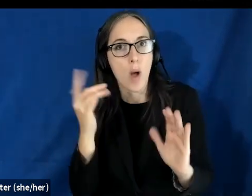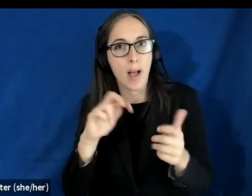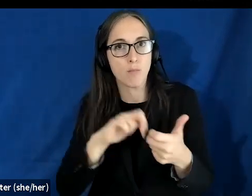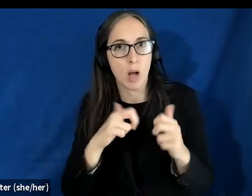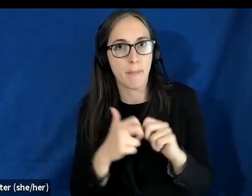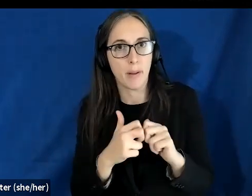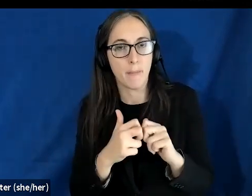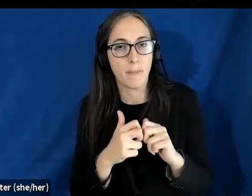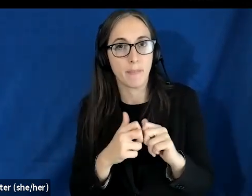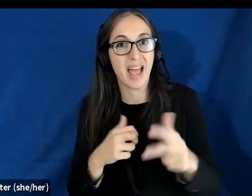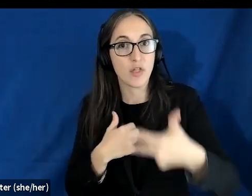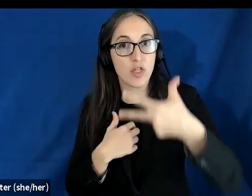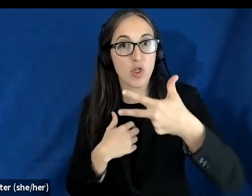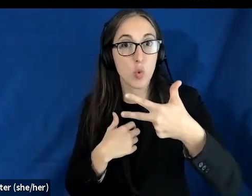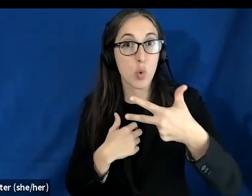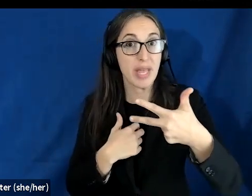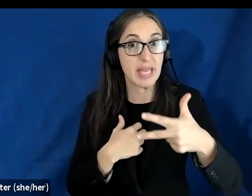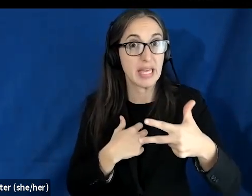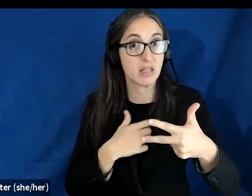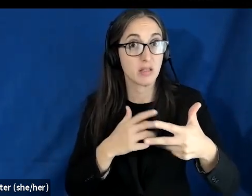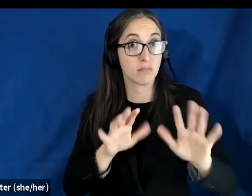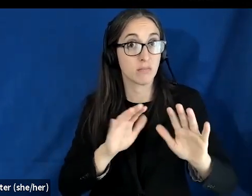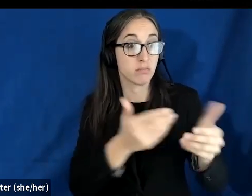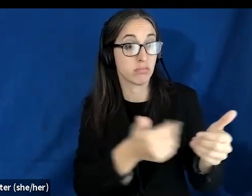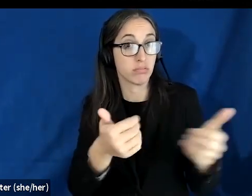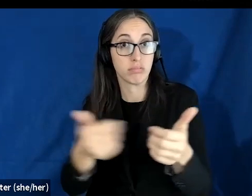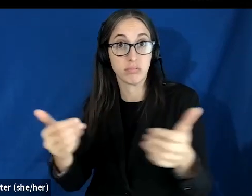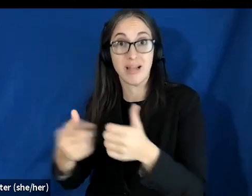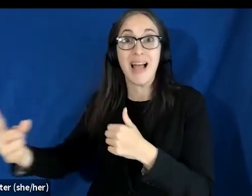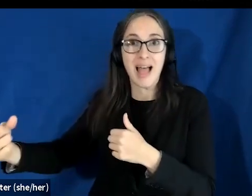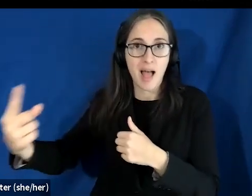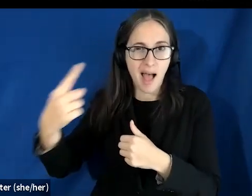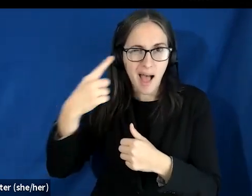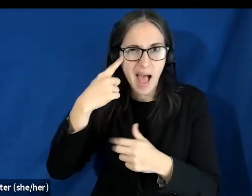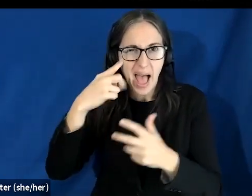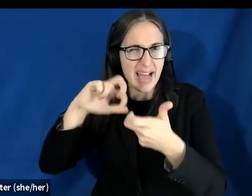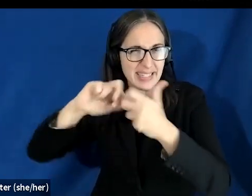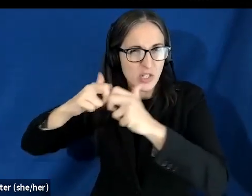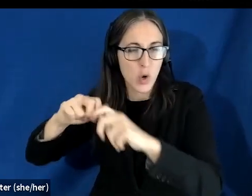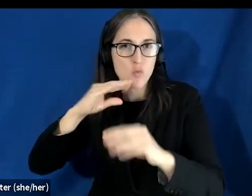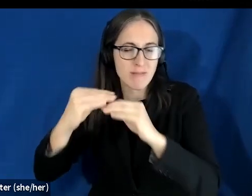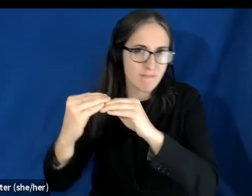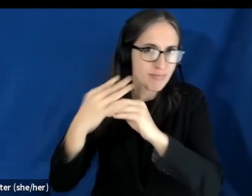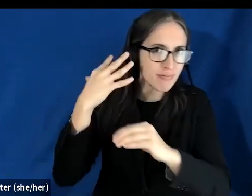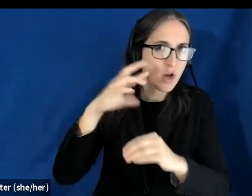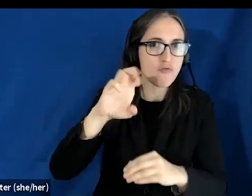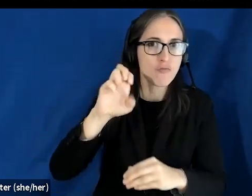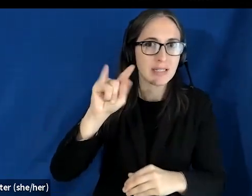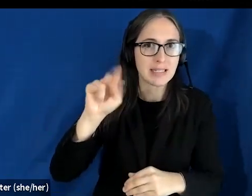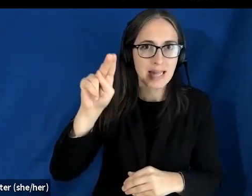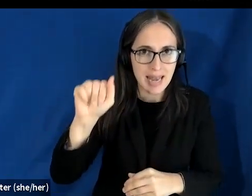3 distinct eye disorders that were affecting my retina and, destroying the retina and the